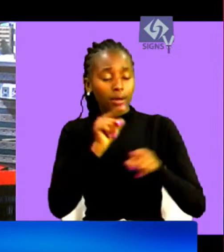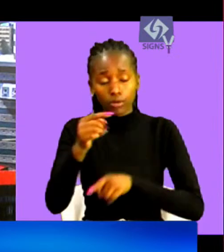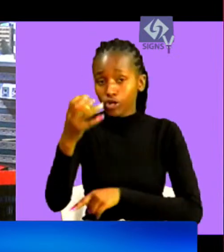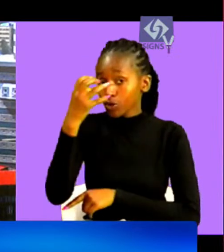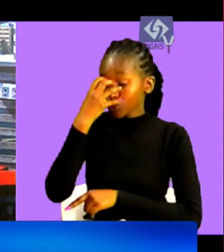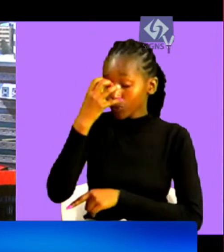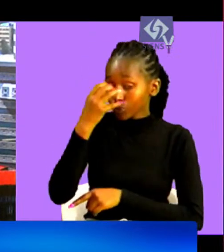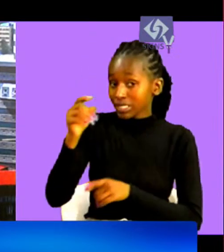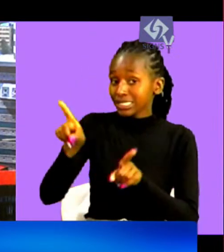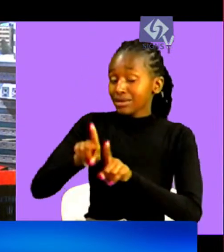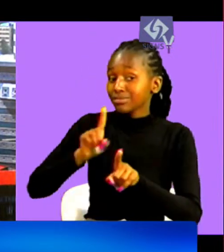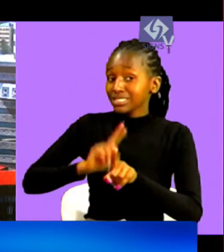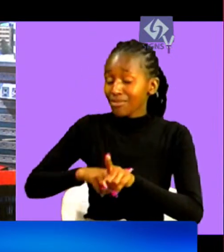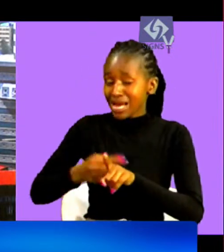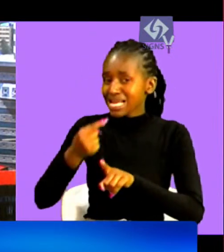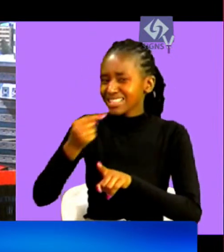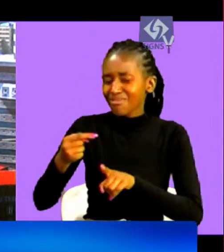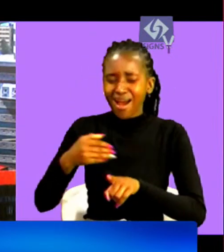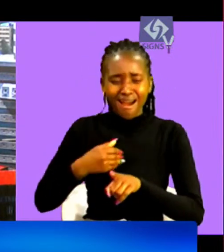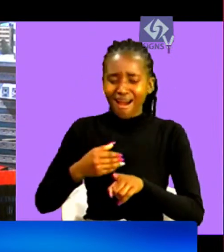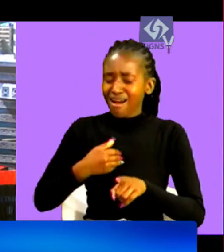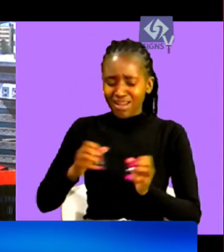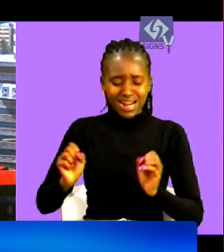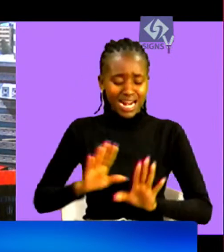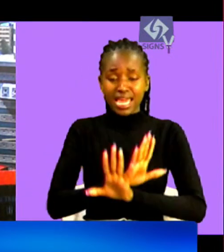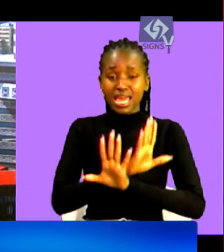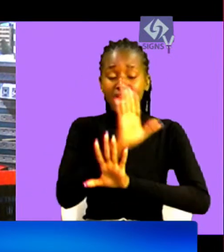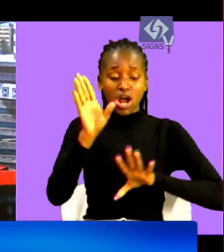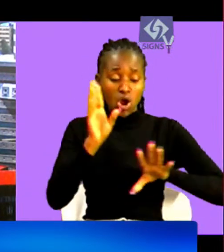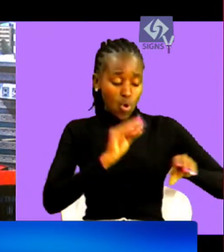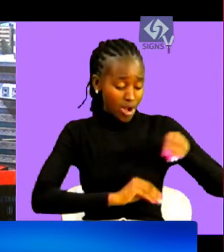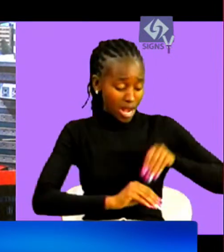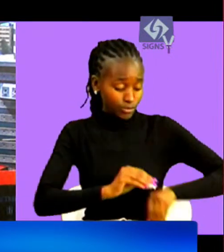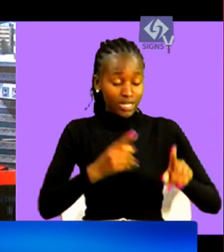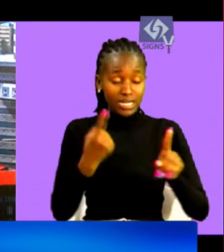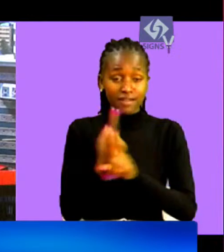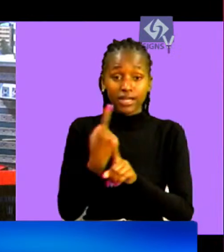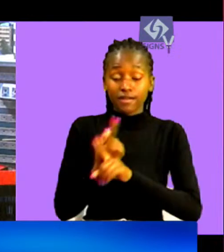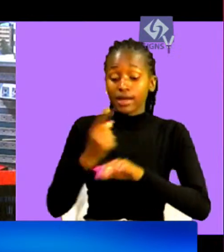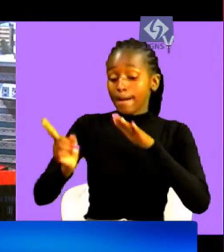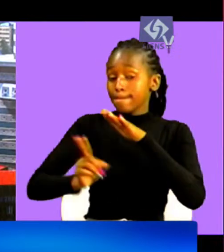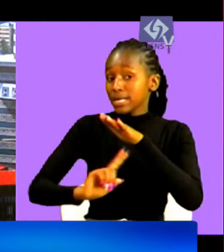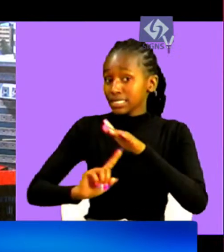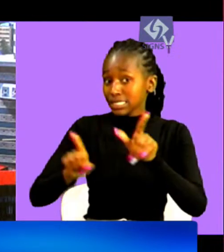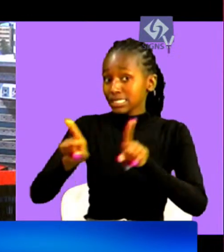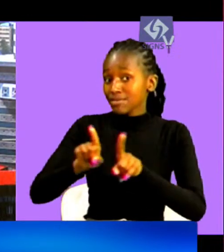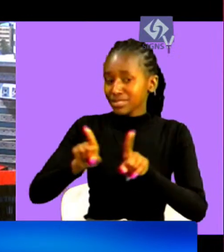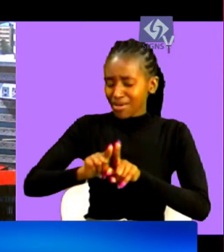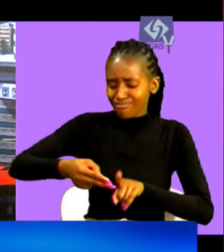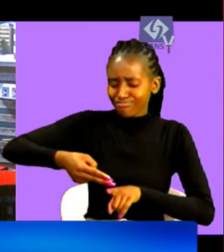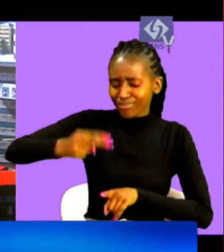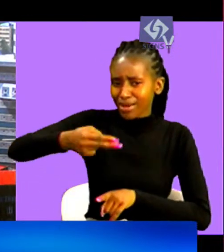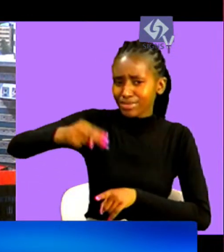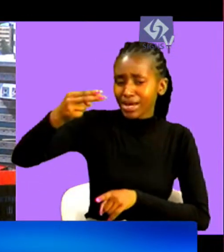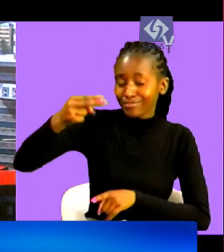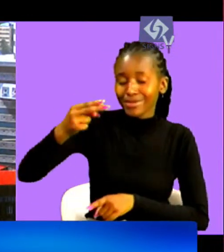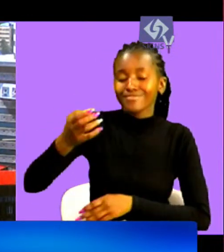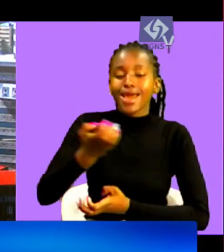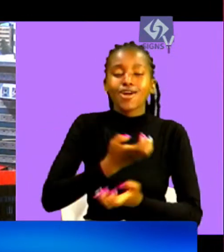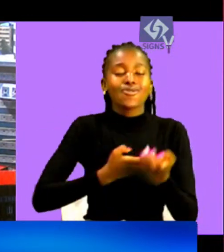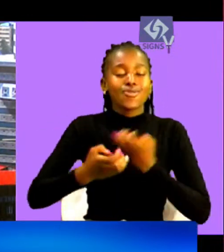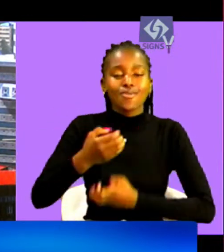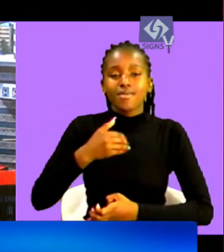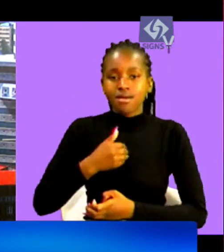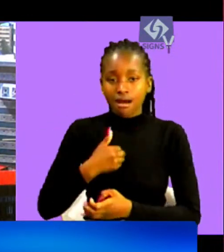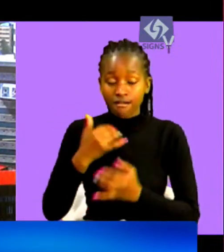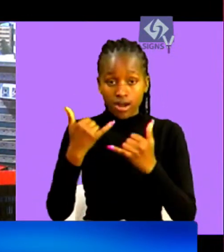resulting in widespread corruption across ministries and a rise in the cost of living. The National Treasury